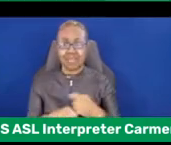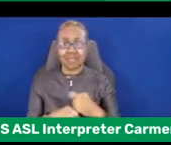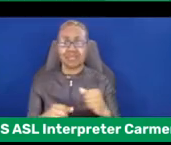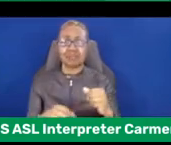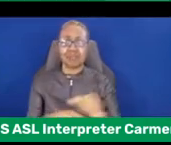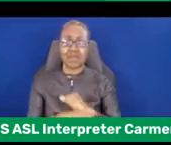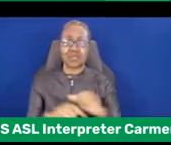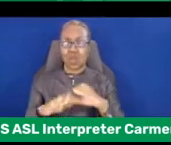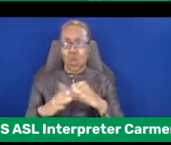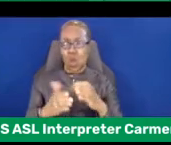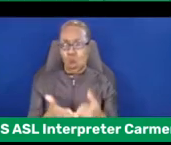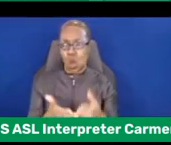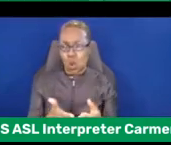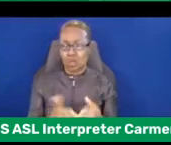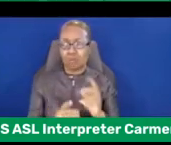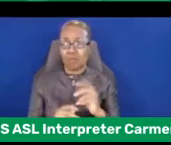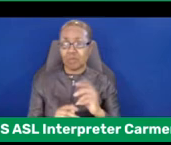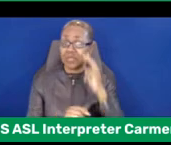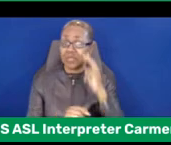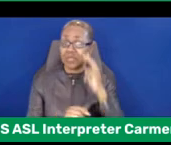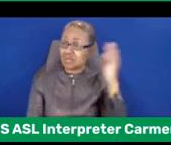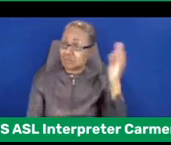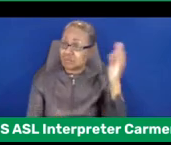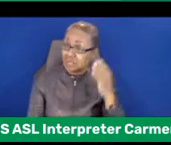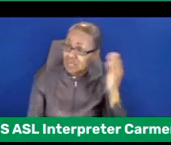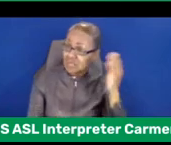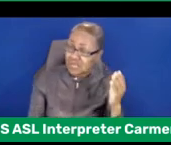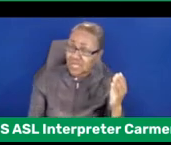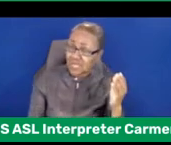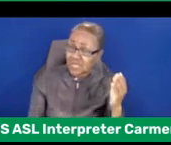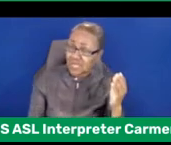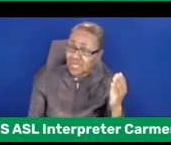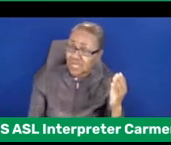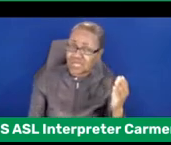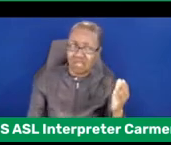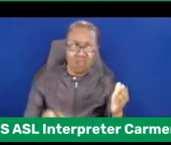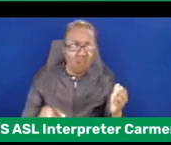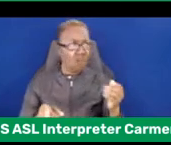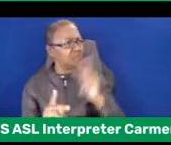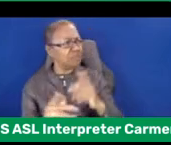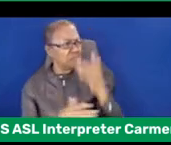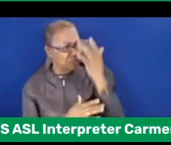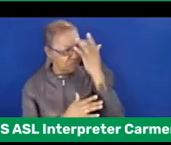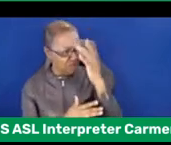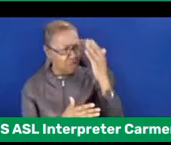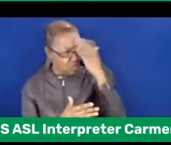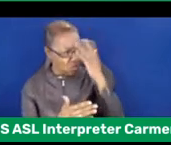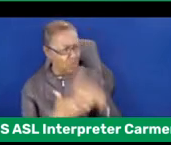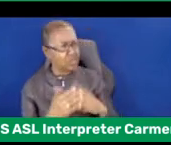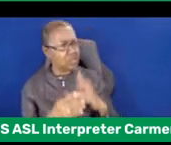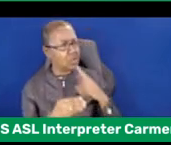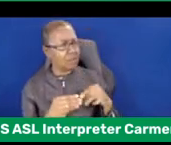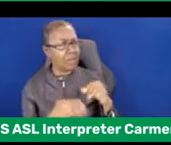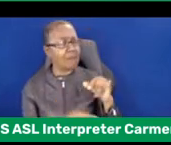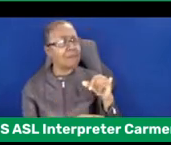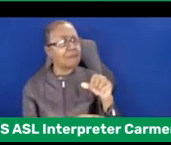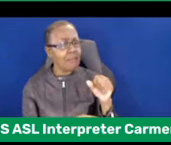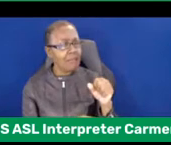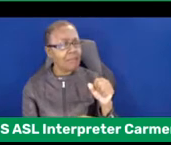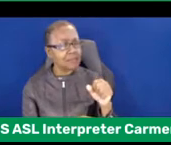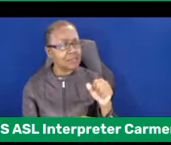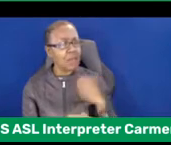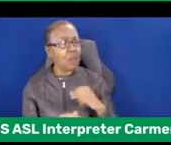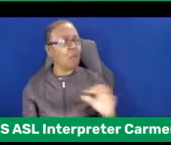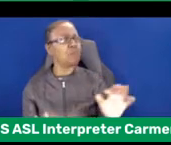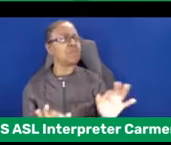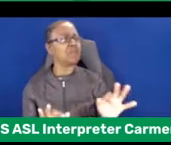folks see this presentation and they go, these people, they know what they're talking about. And yes, to some extent, because I won't minimize what we know, but we're